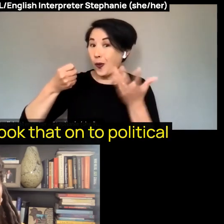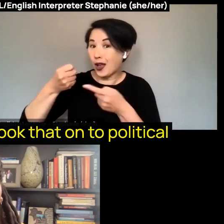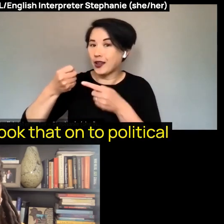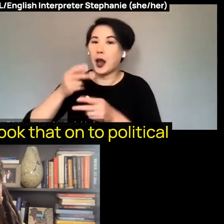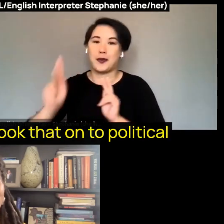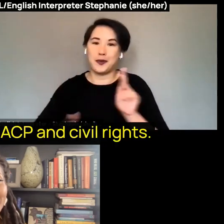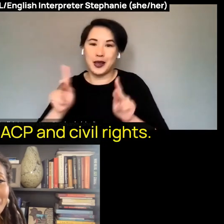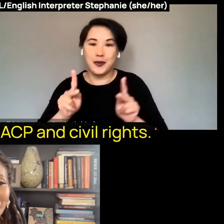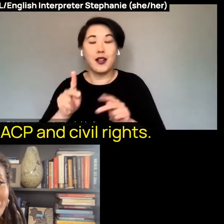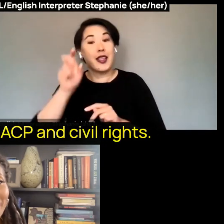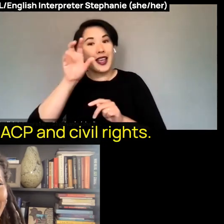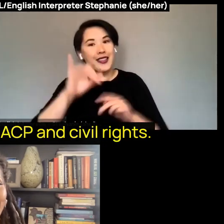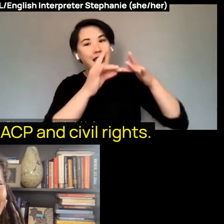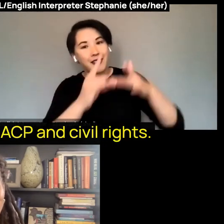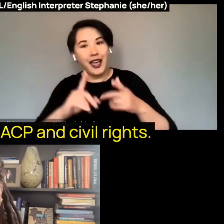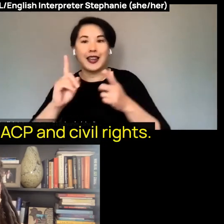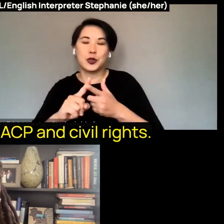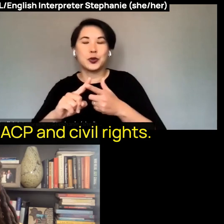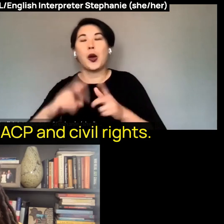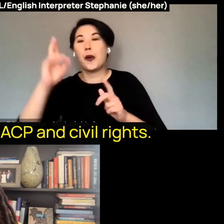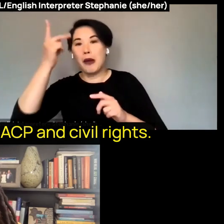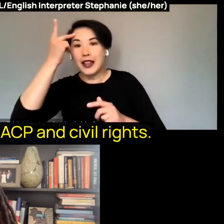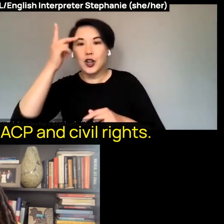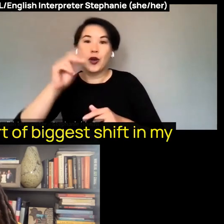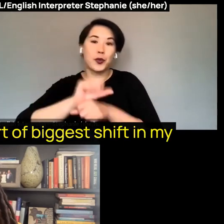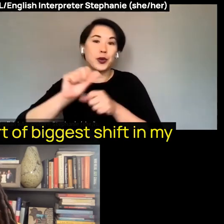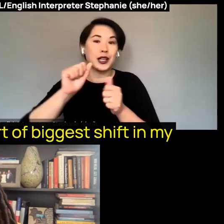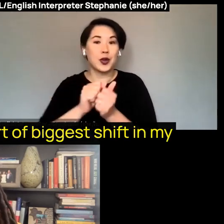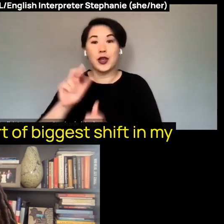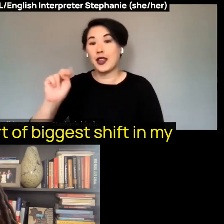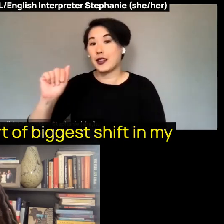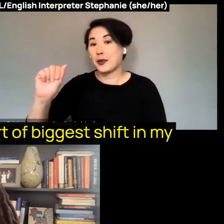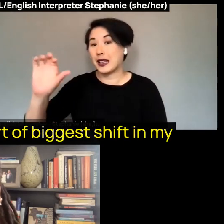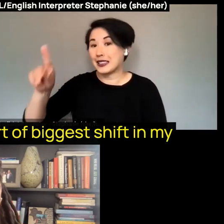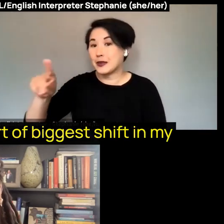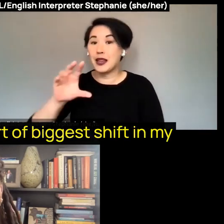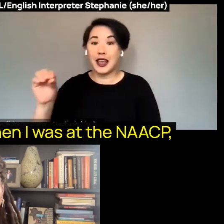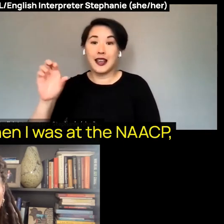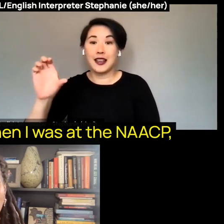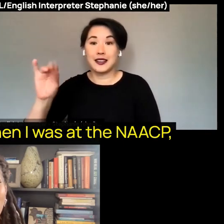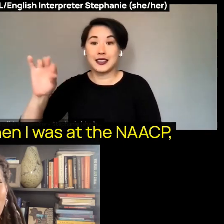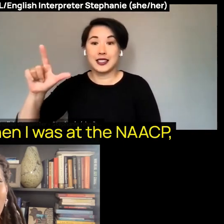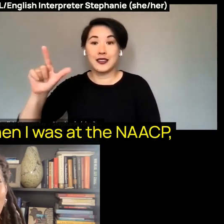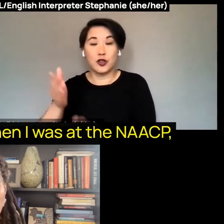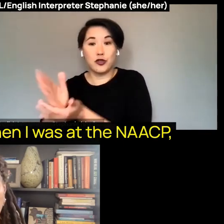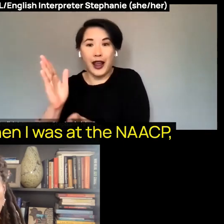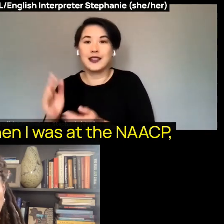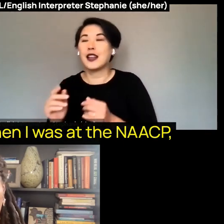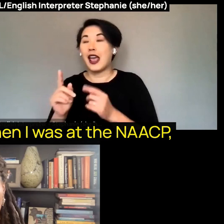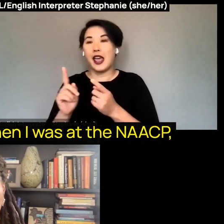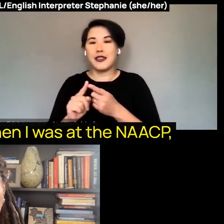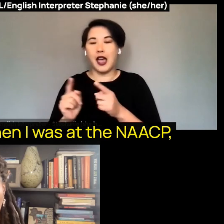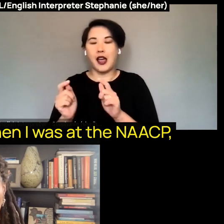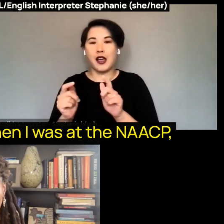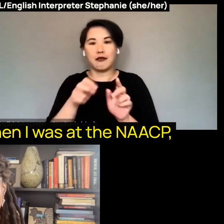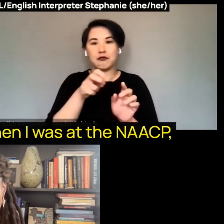to political and working with the NAACP and civil rights. And then where the sort of biggest shift in my career came is